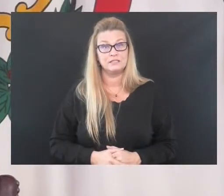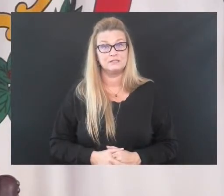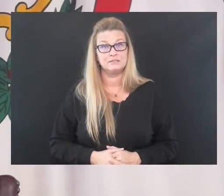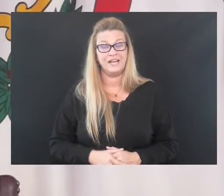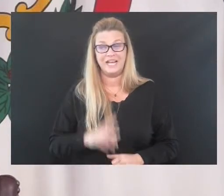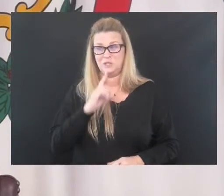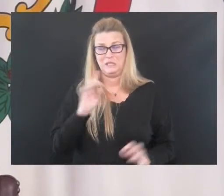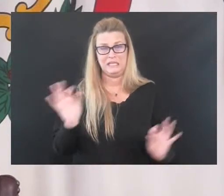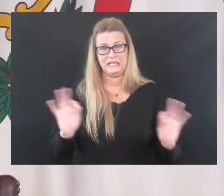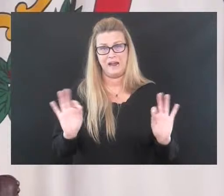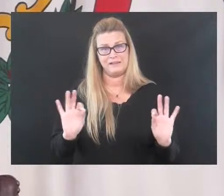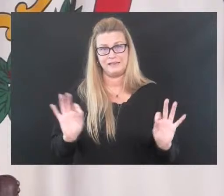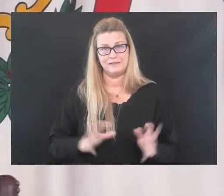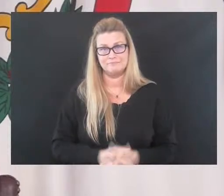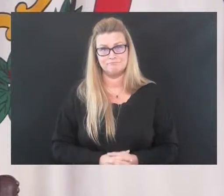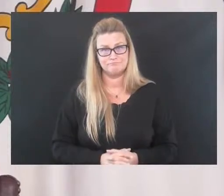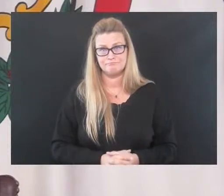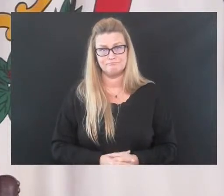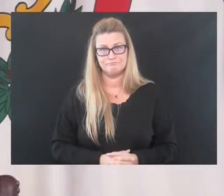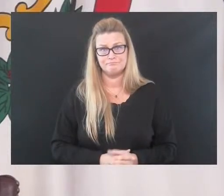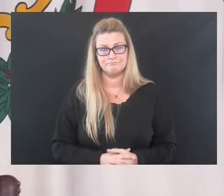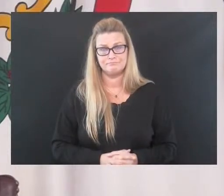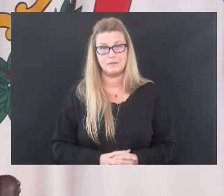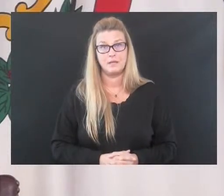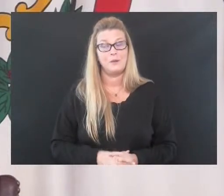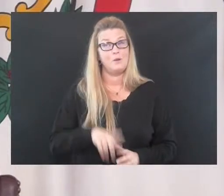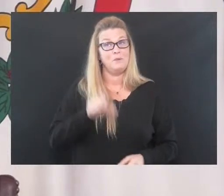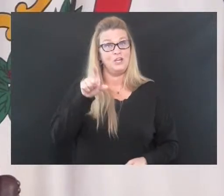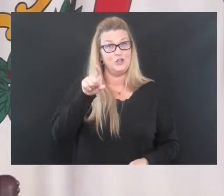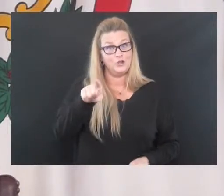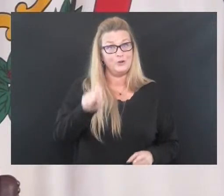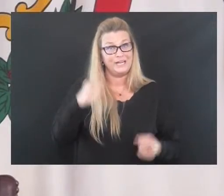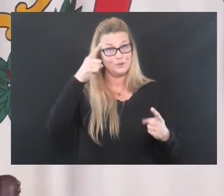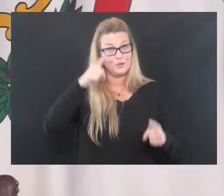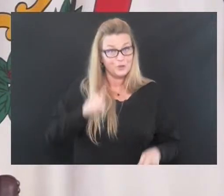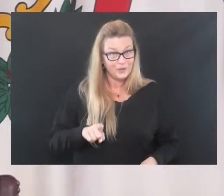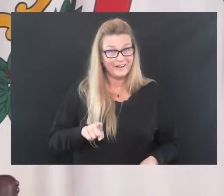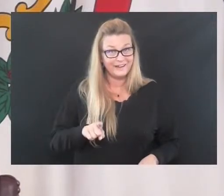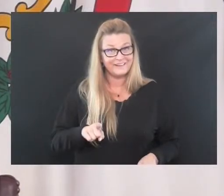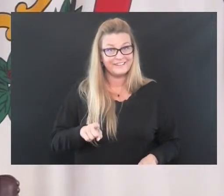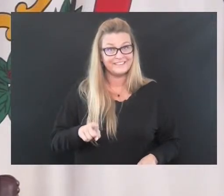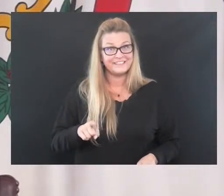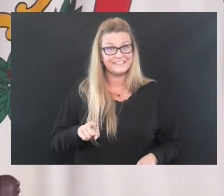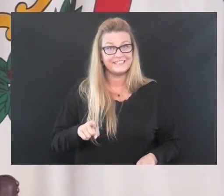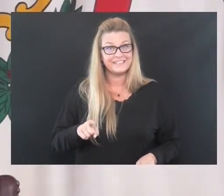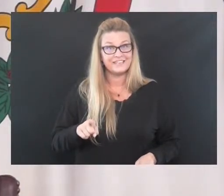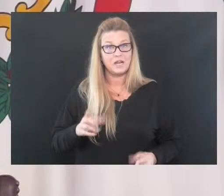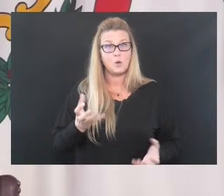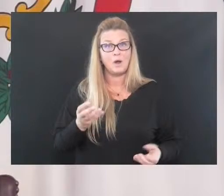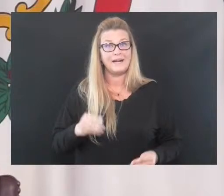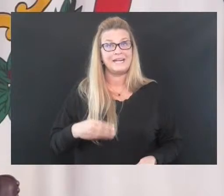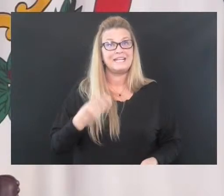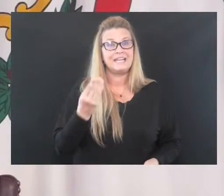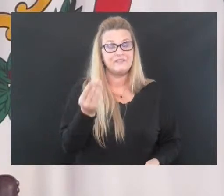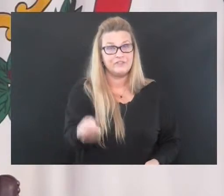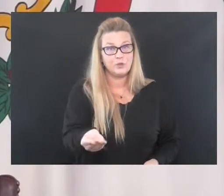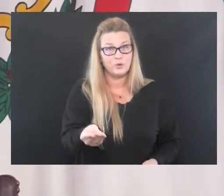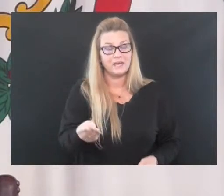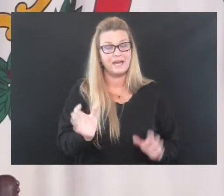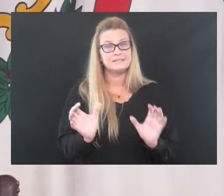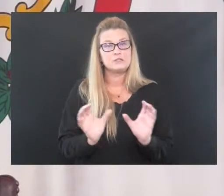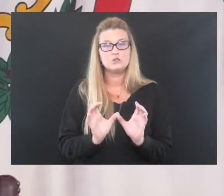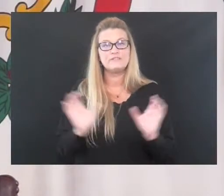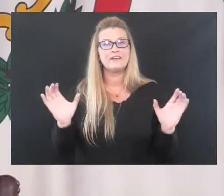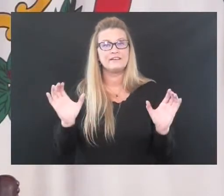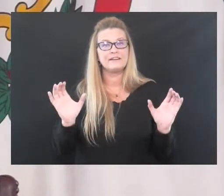nothing. Now, we got to have you. And I want to place in your hand a certificate that is